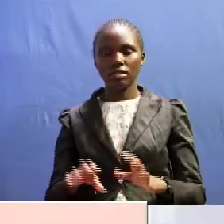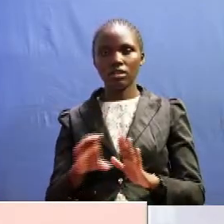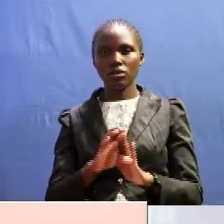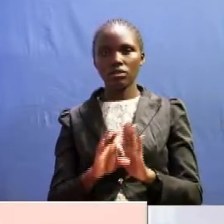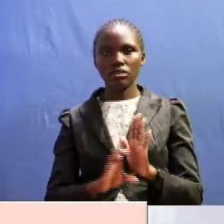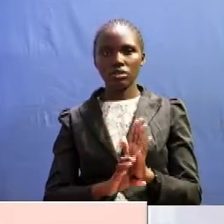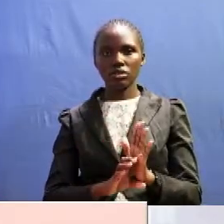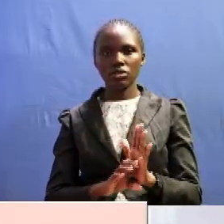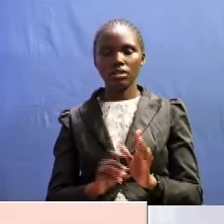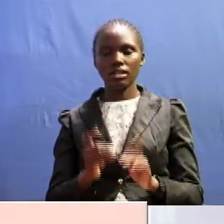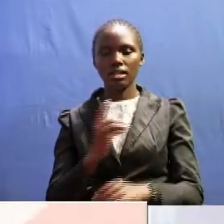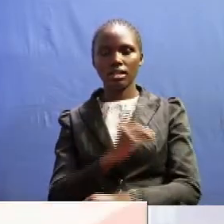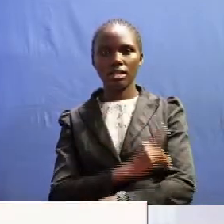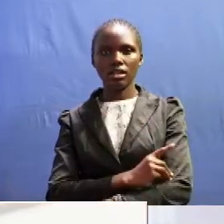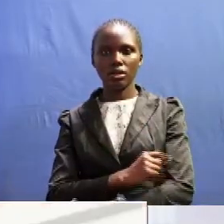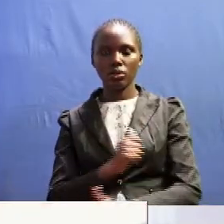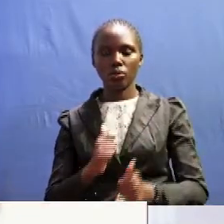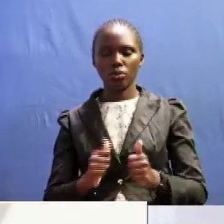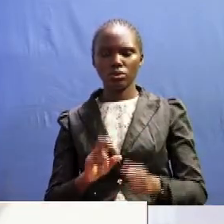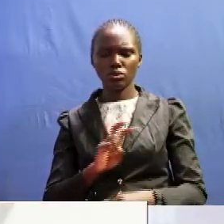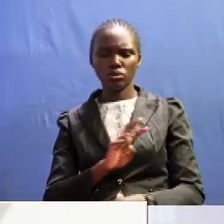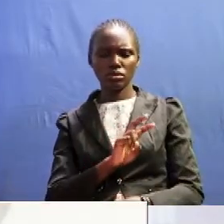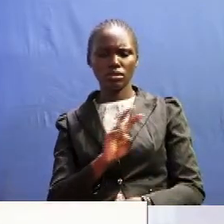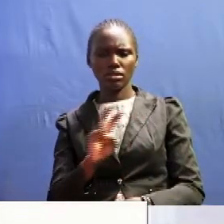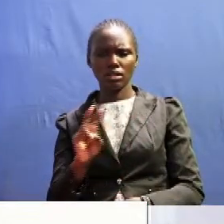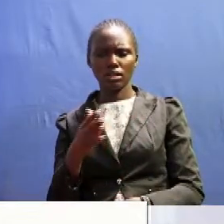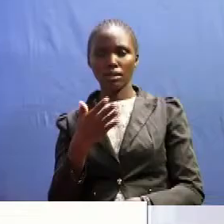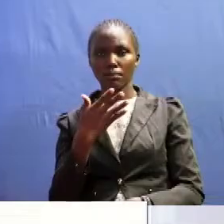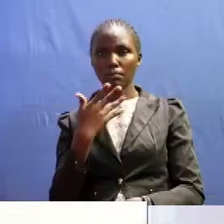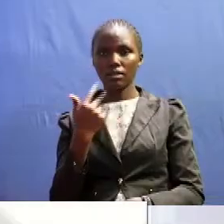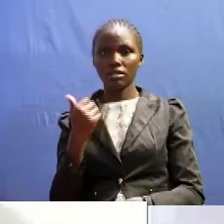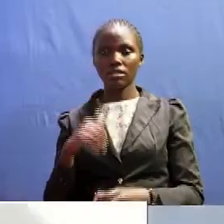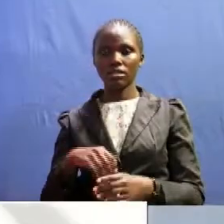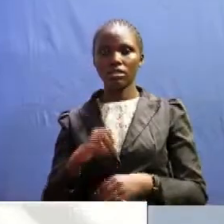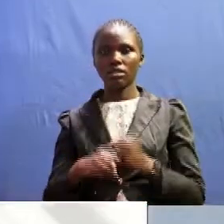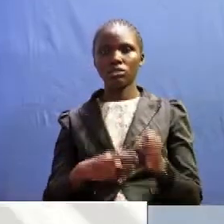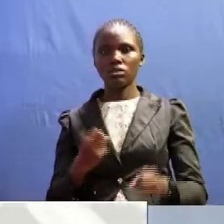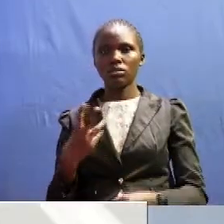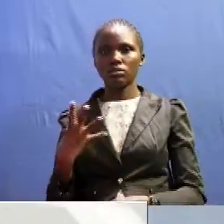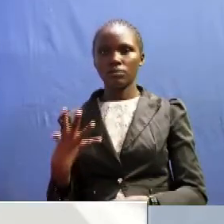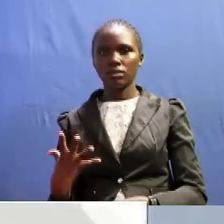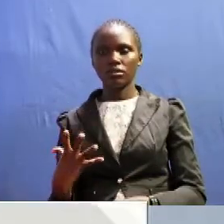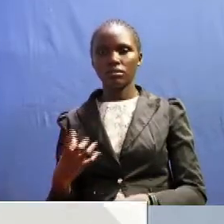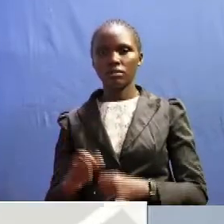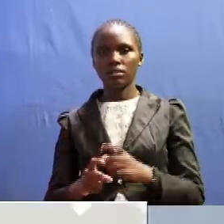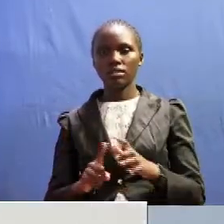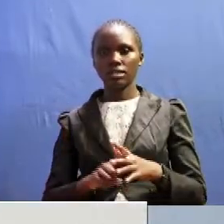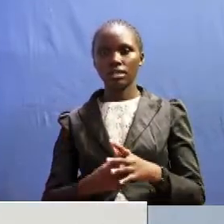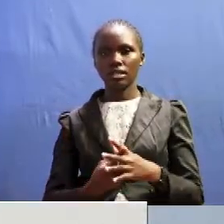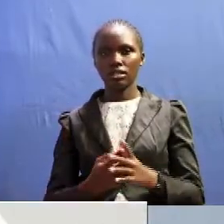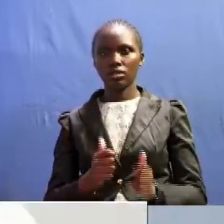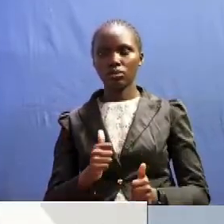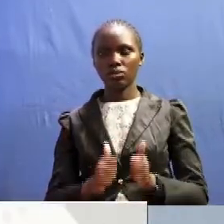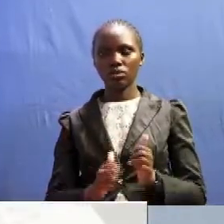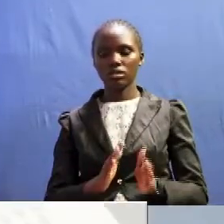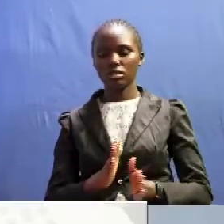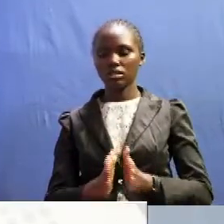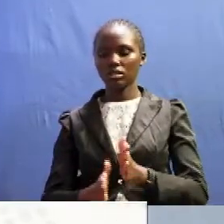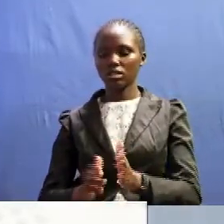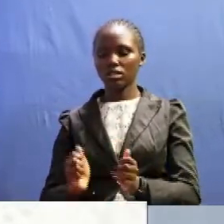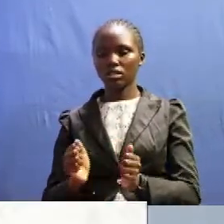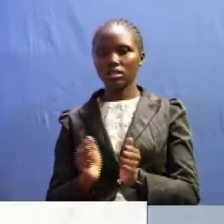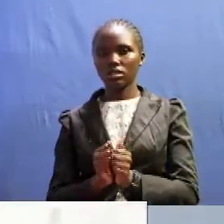to be observed annually beginning 2025 in commemoration of the promulgation of the